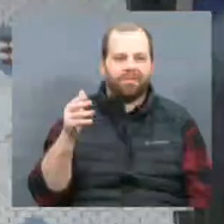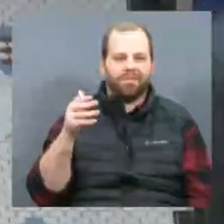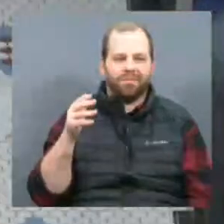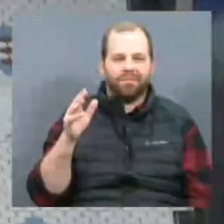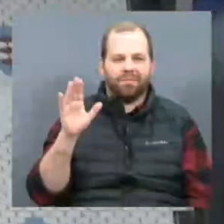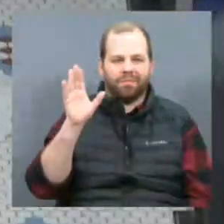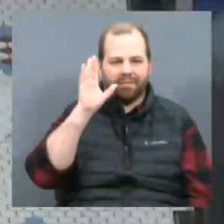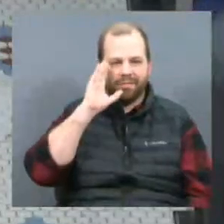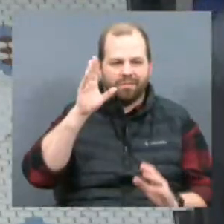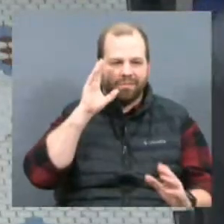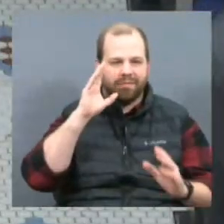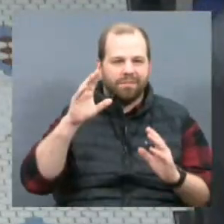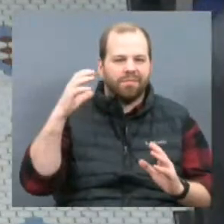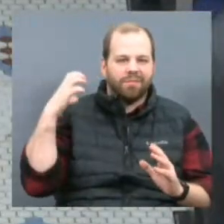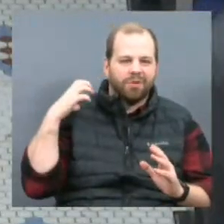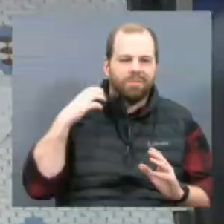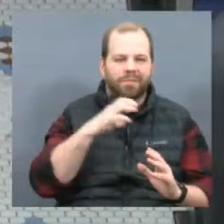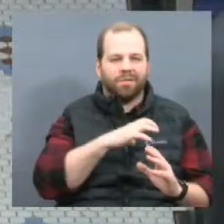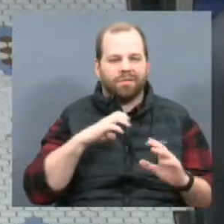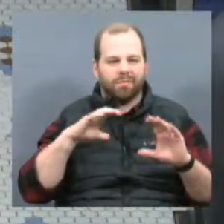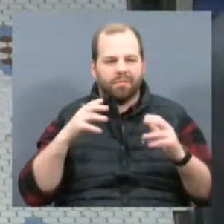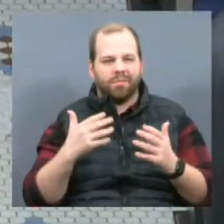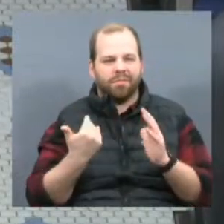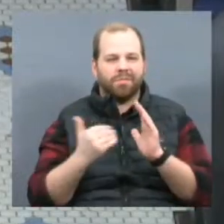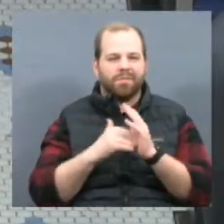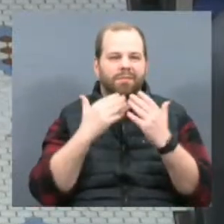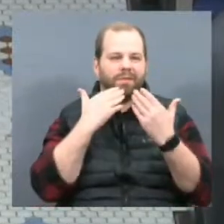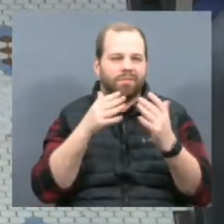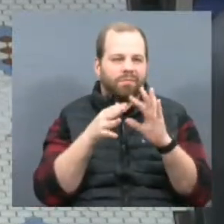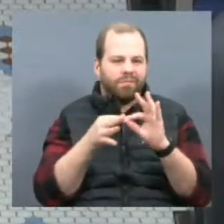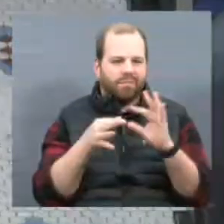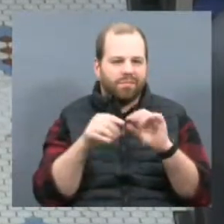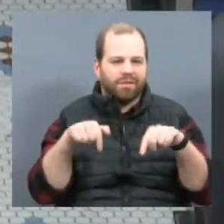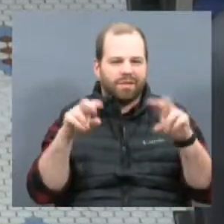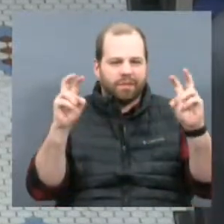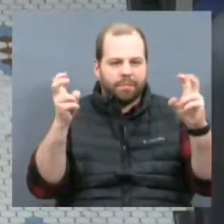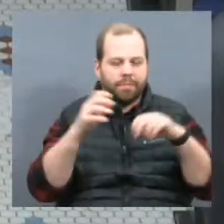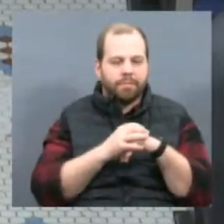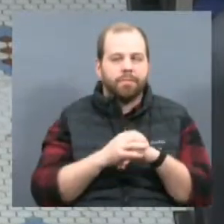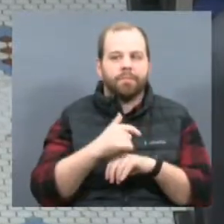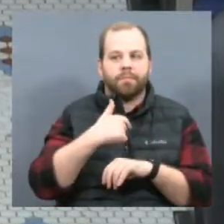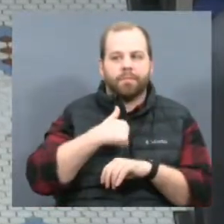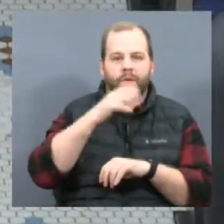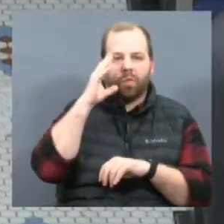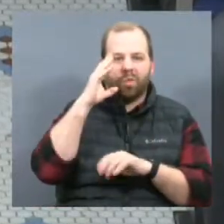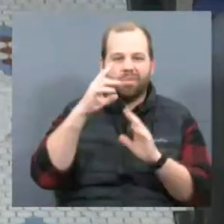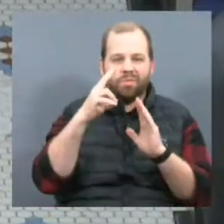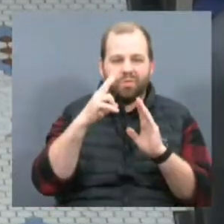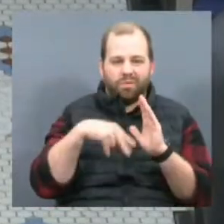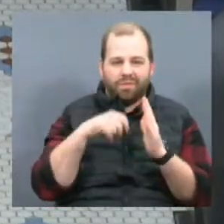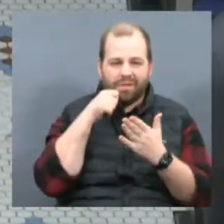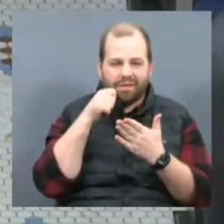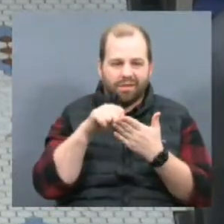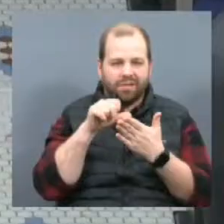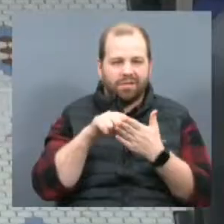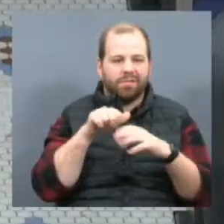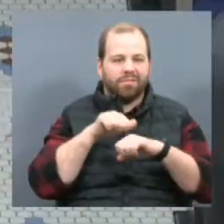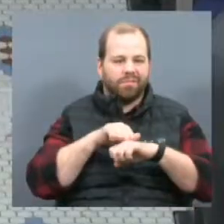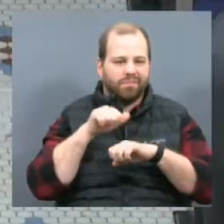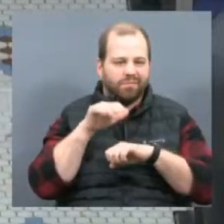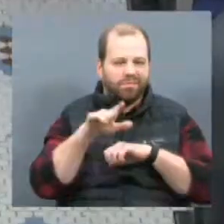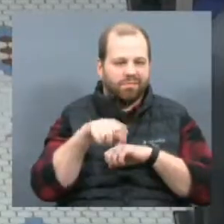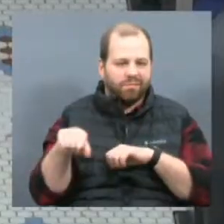Hello, Commissioners and Chairman. Thank you again for giving us time today to speak about this topic. So I'm going to read a letter that I submitted to